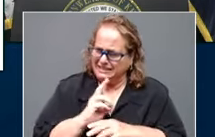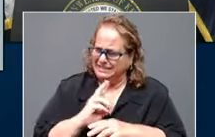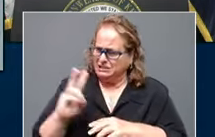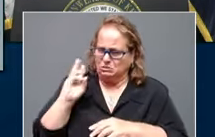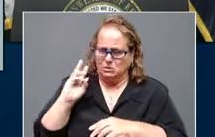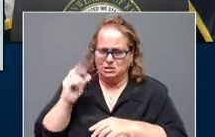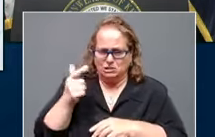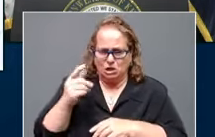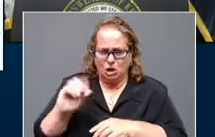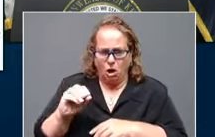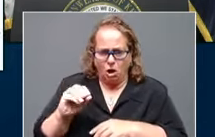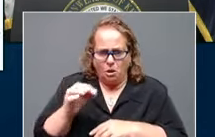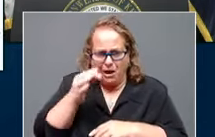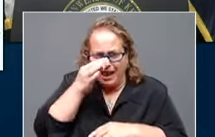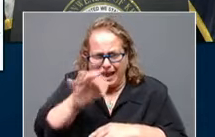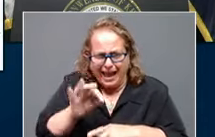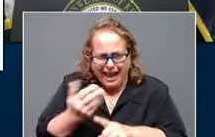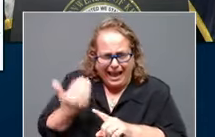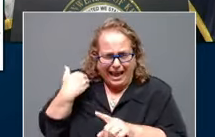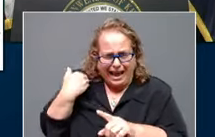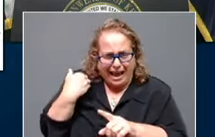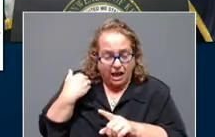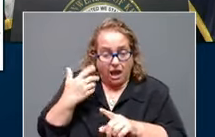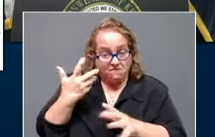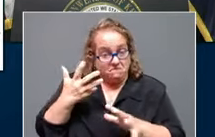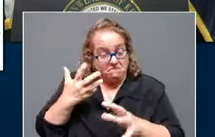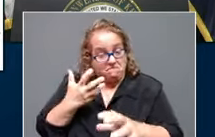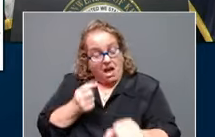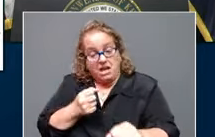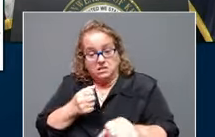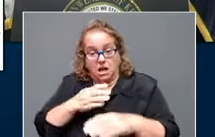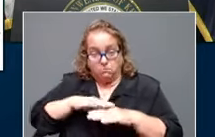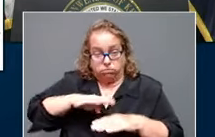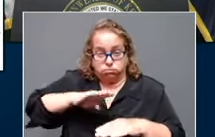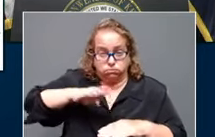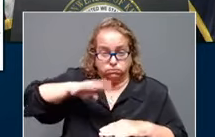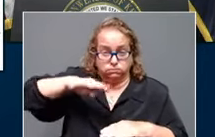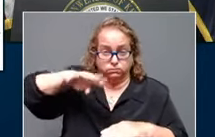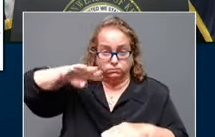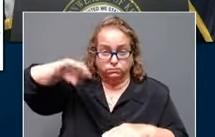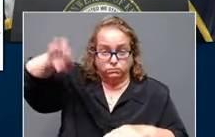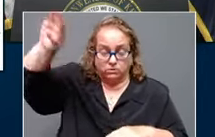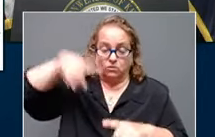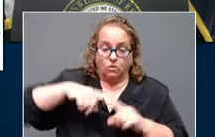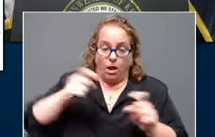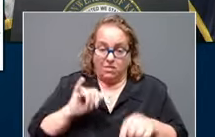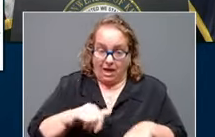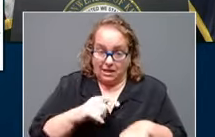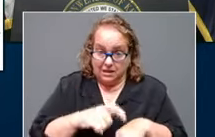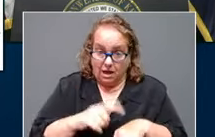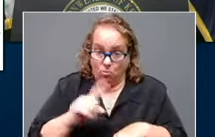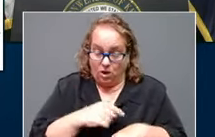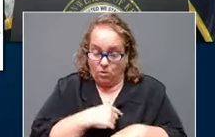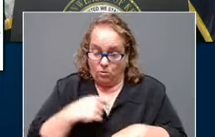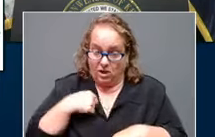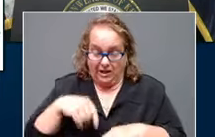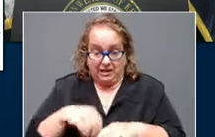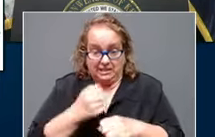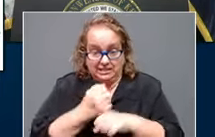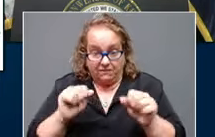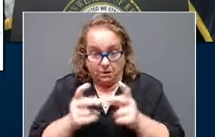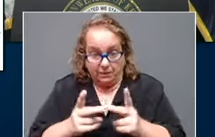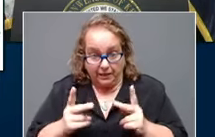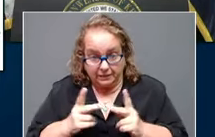at our positivity rate, and we see the same thing. All right, this one is the one that is the highest